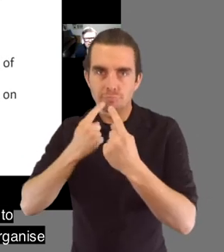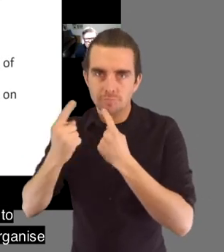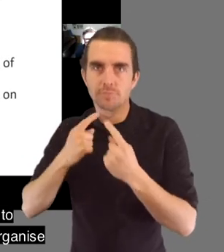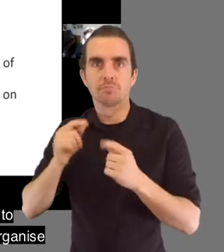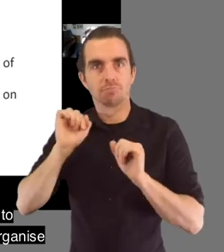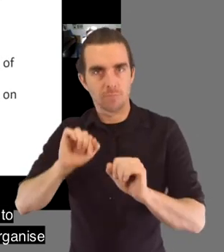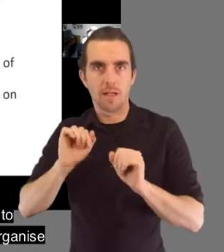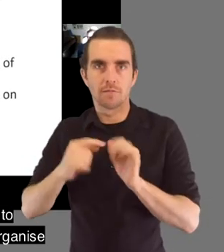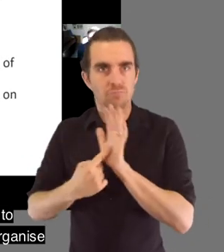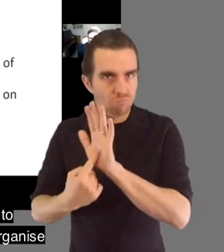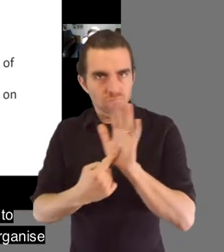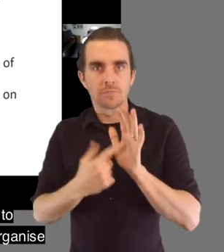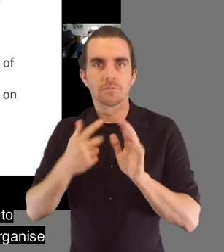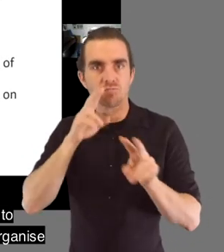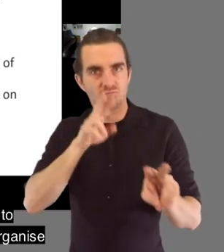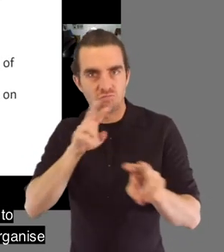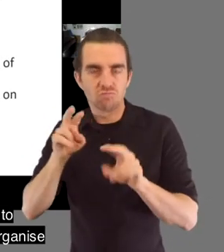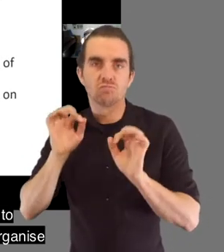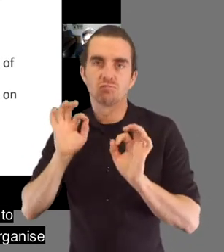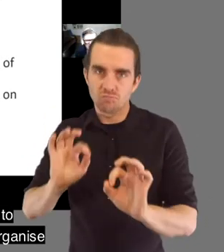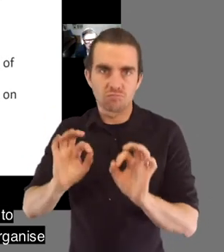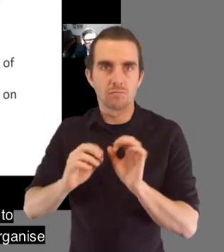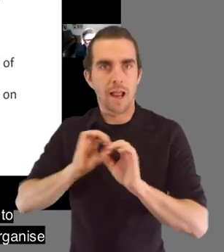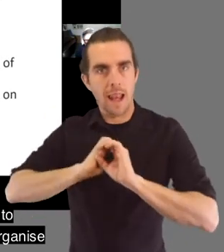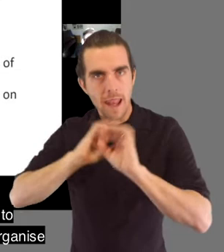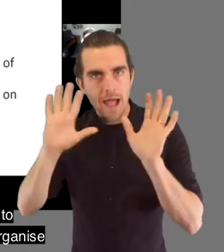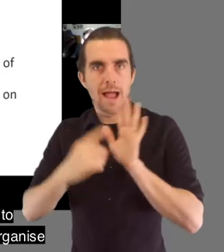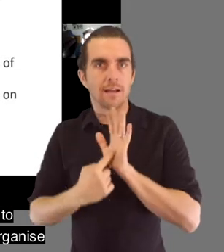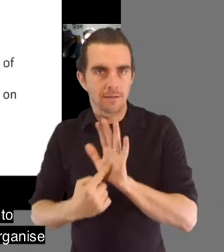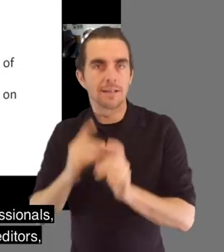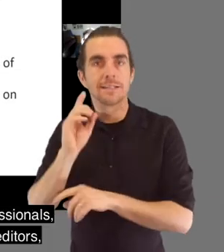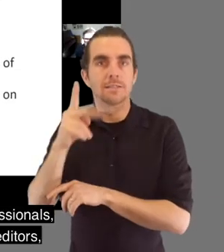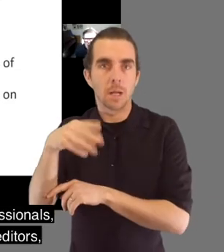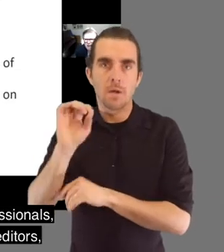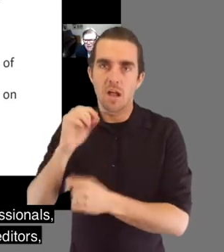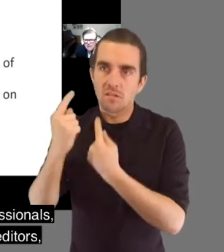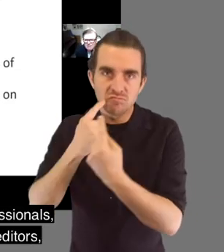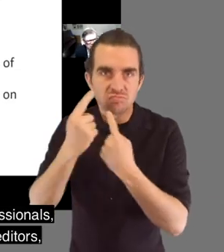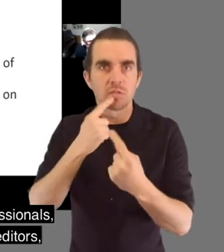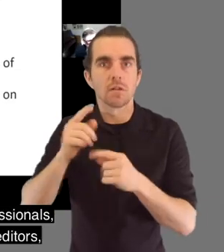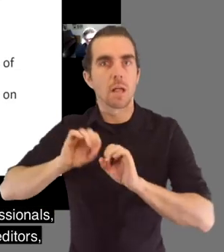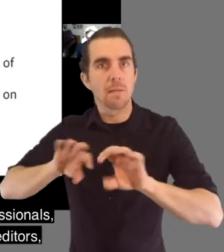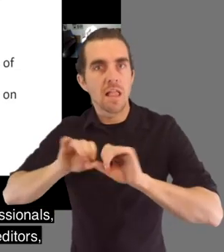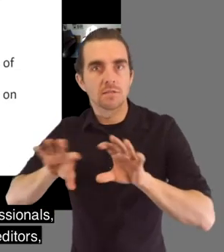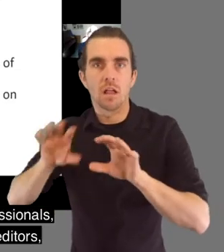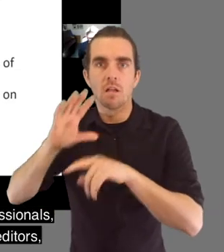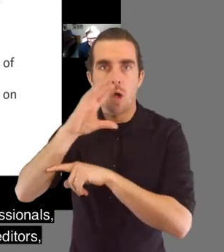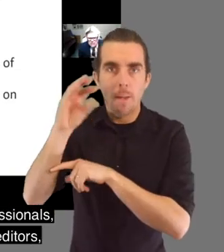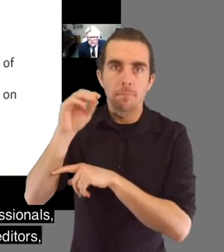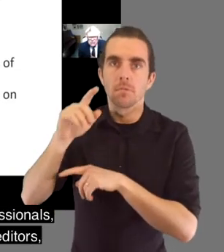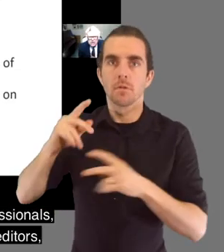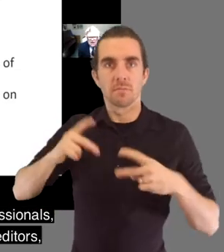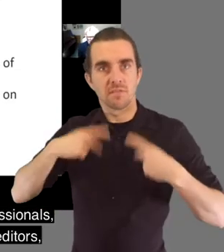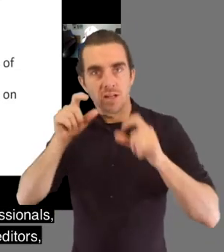a media watch to monitor portrayal. DPOs have to organize with media companies, media professionals,